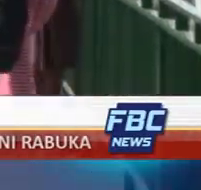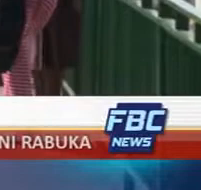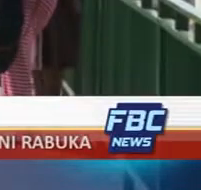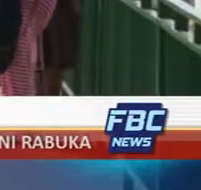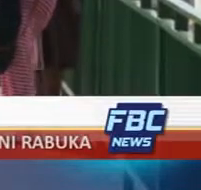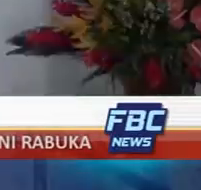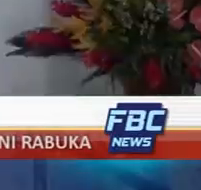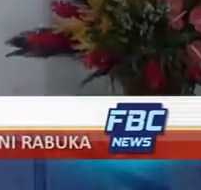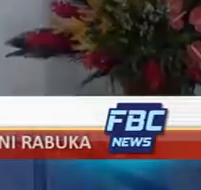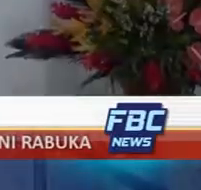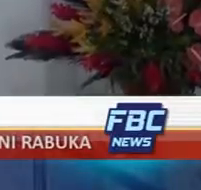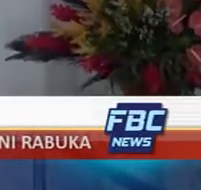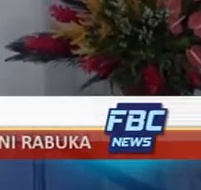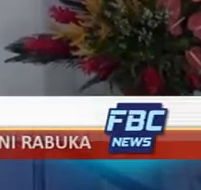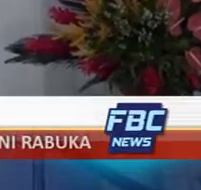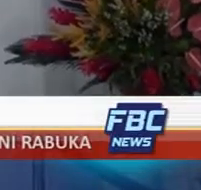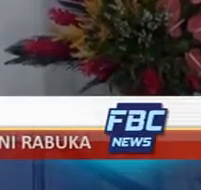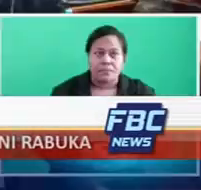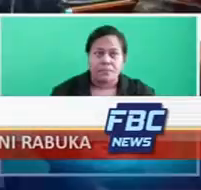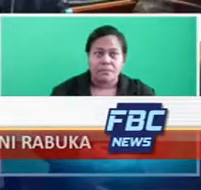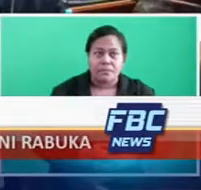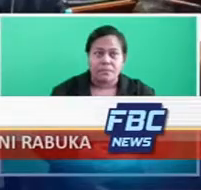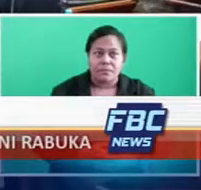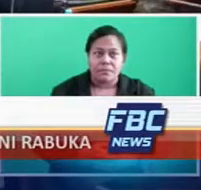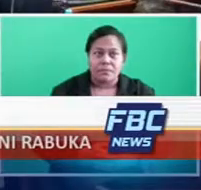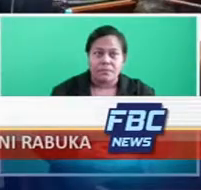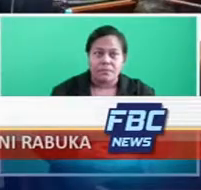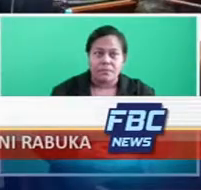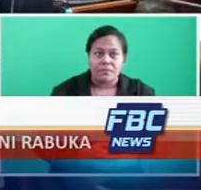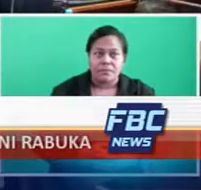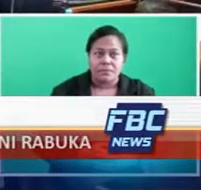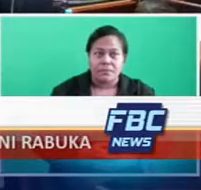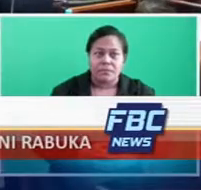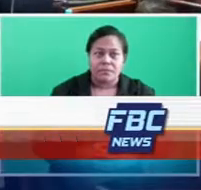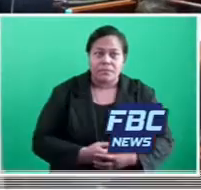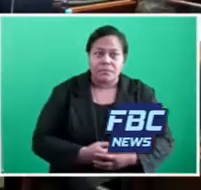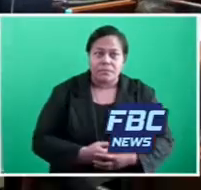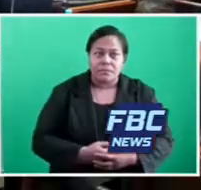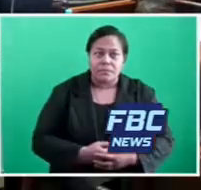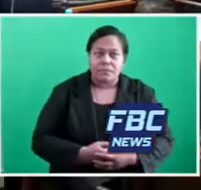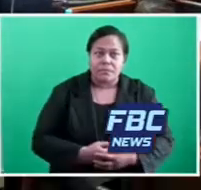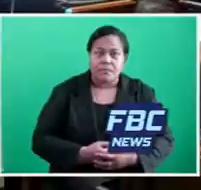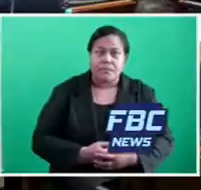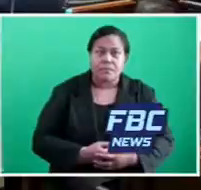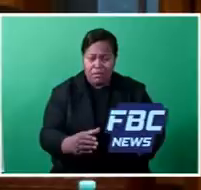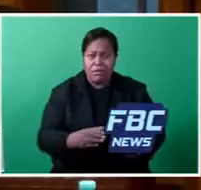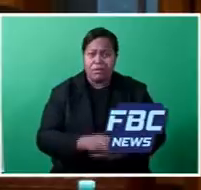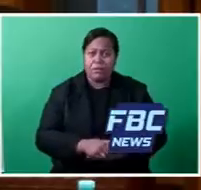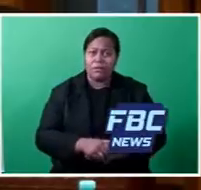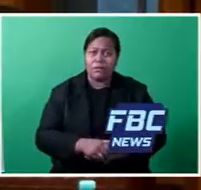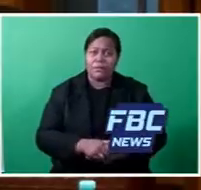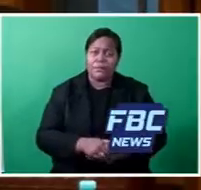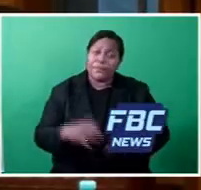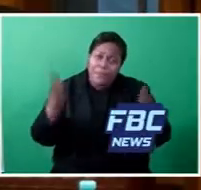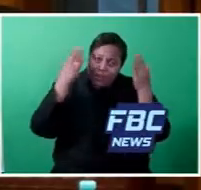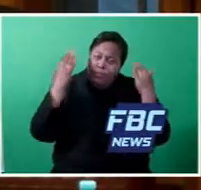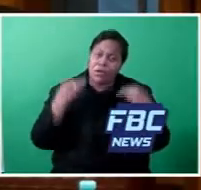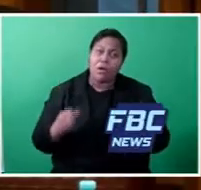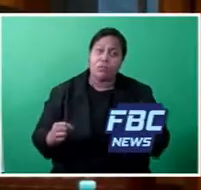the claims made by Nawaikula is totally wrong and warranted action by the opposition leader. A stronger